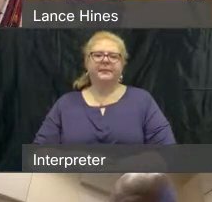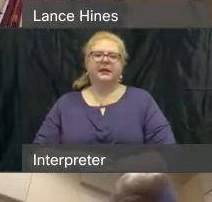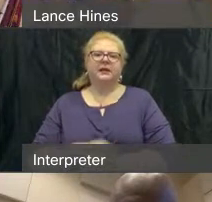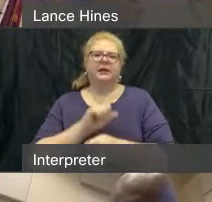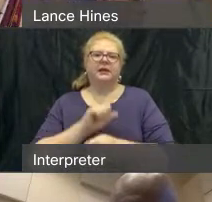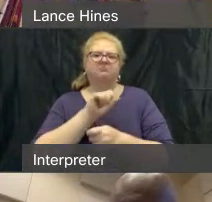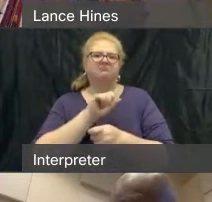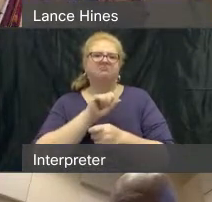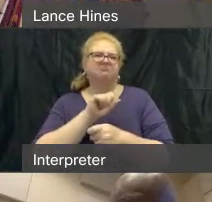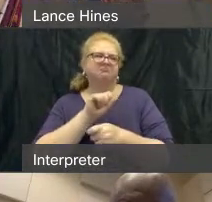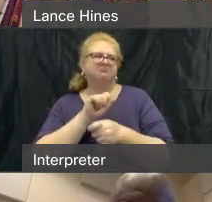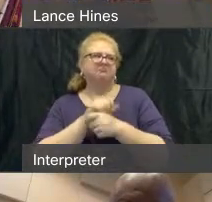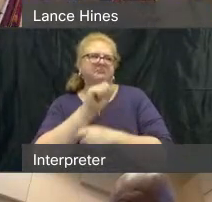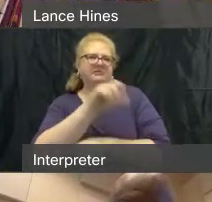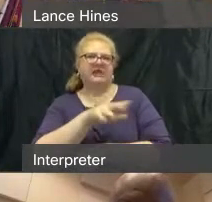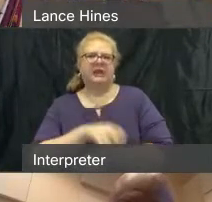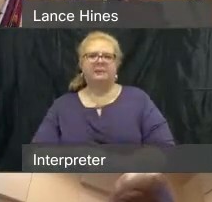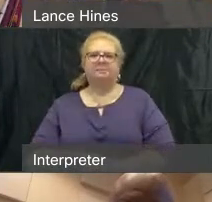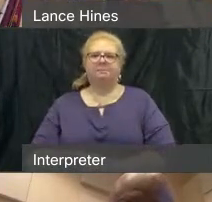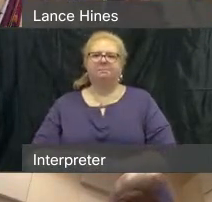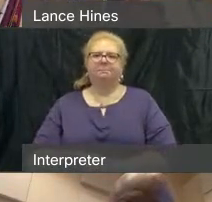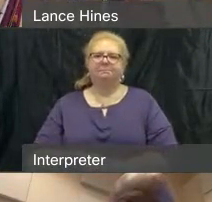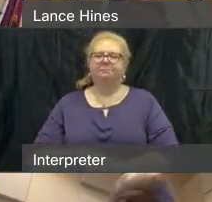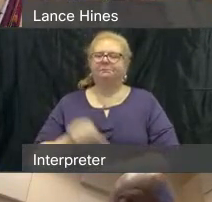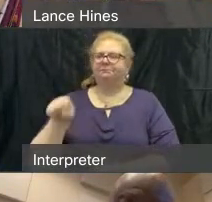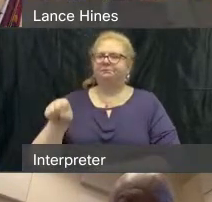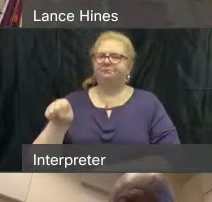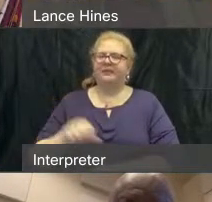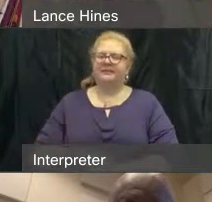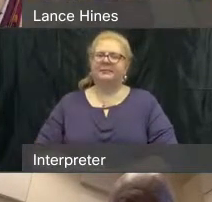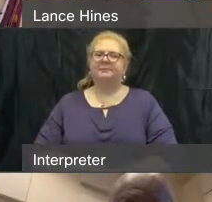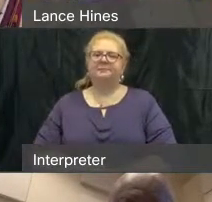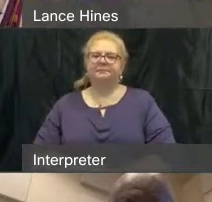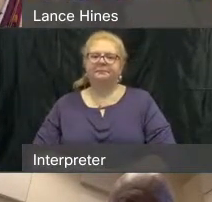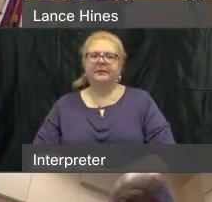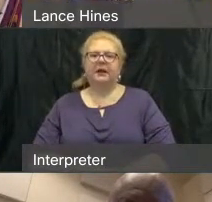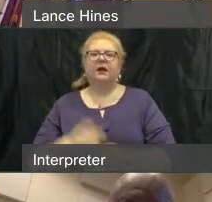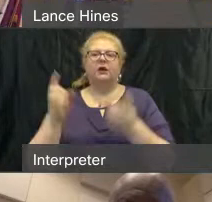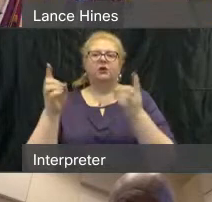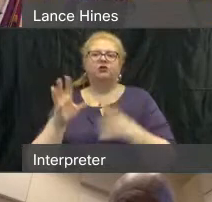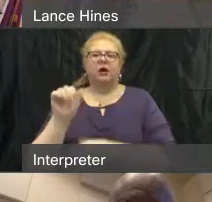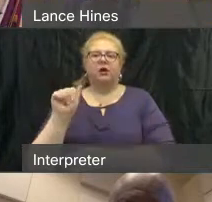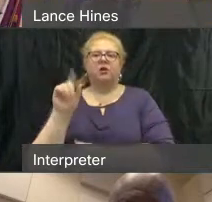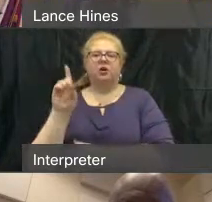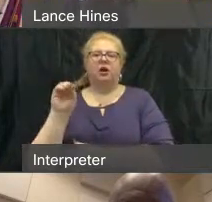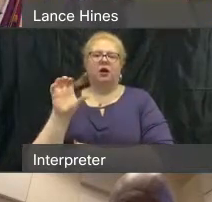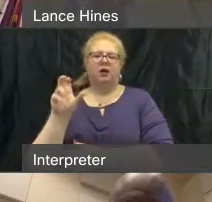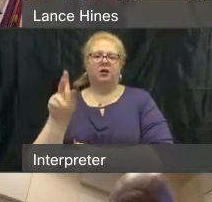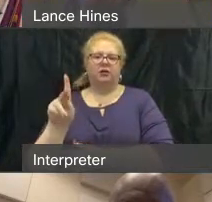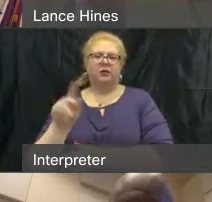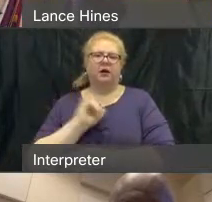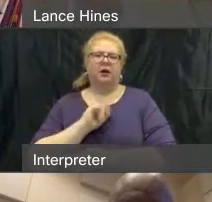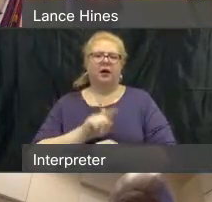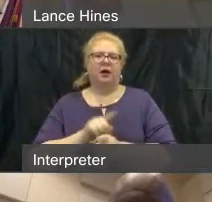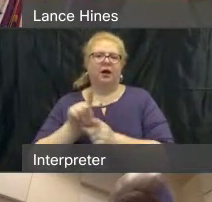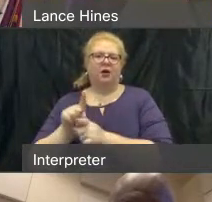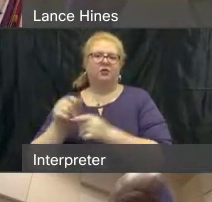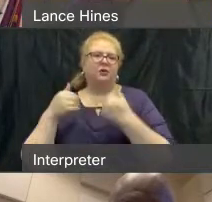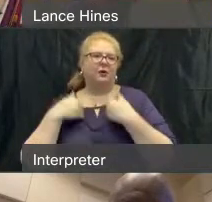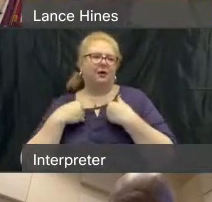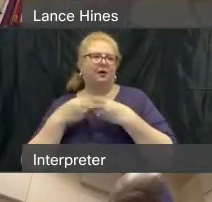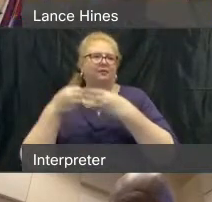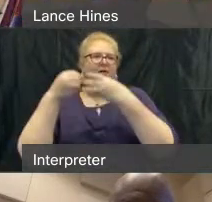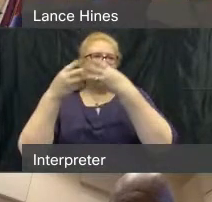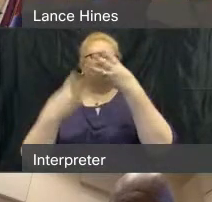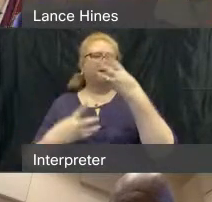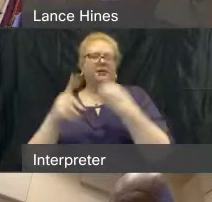and send them in. Yes, ma'am. Director Adcock? Yes. I also have a list of